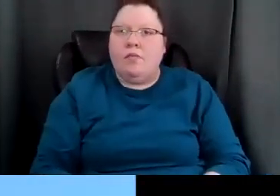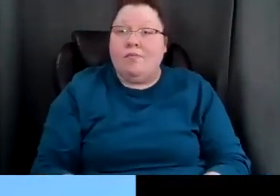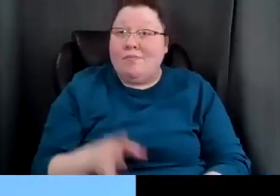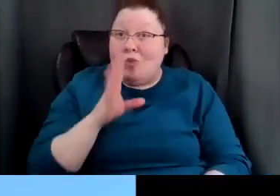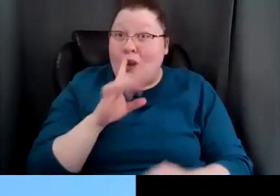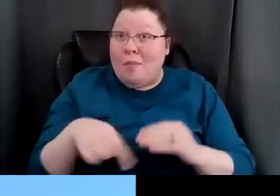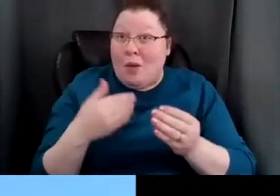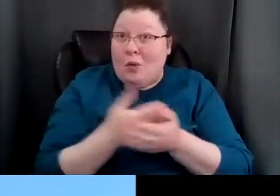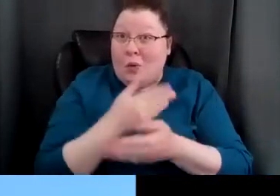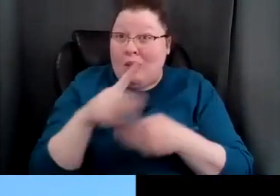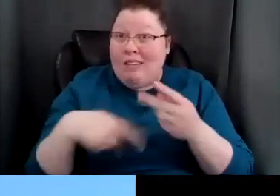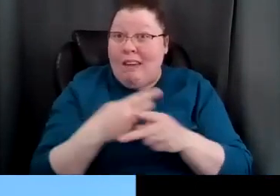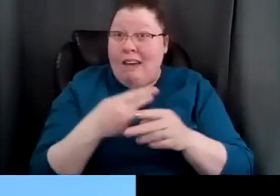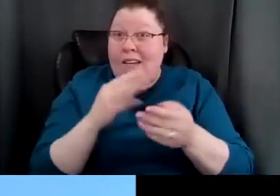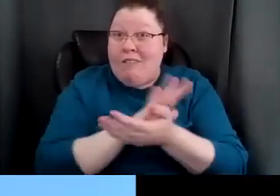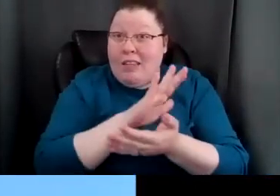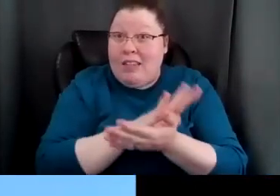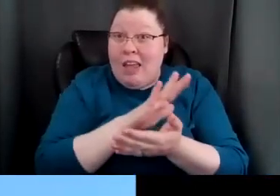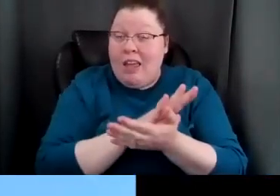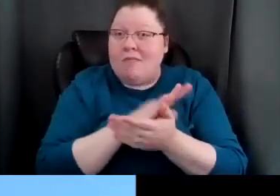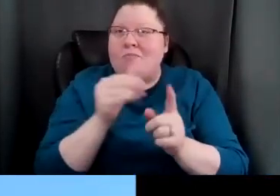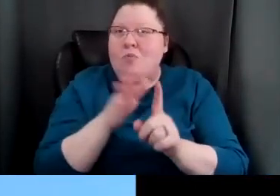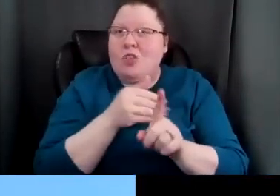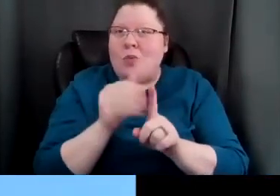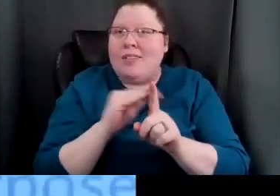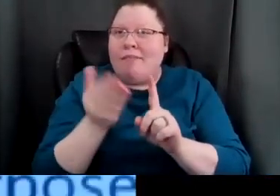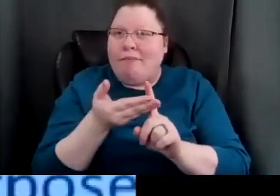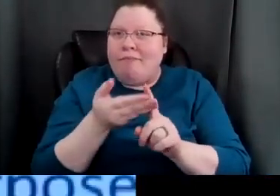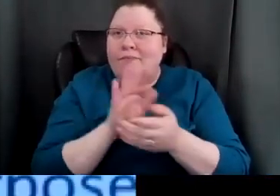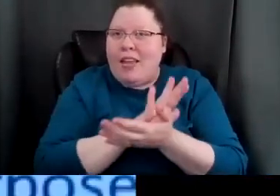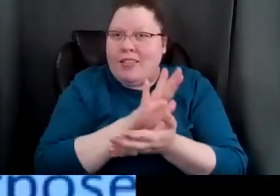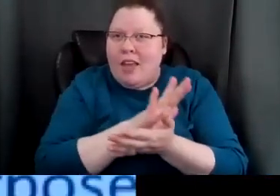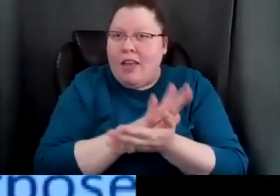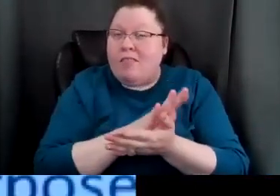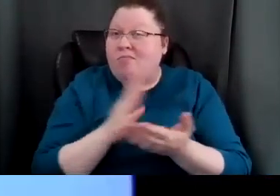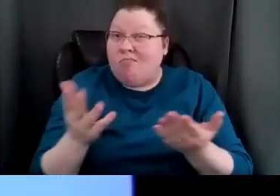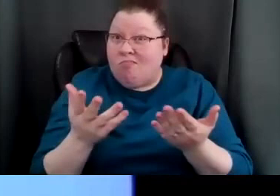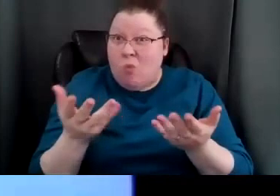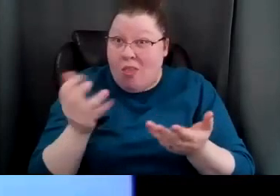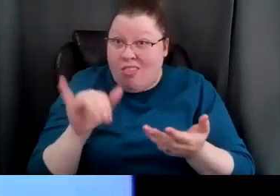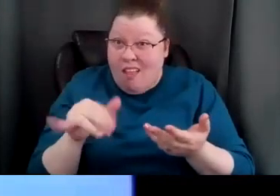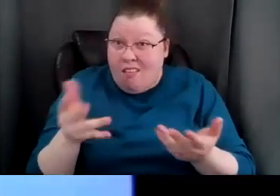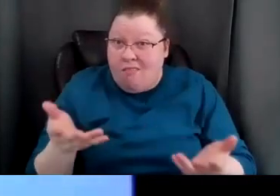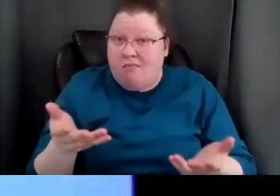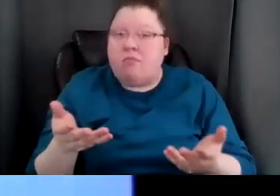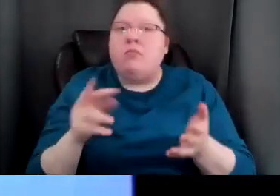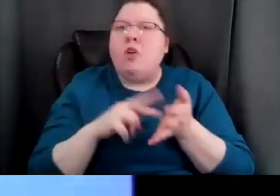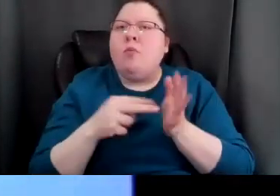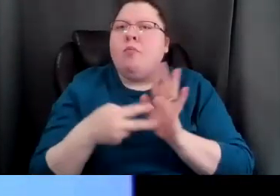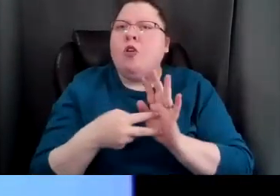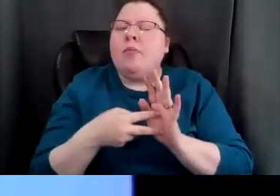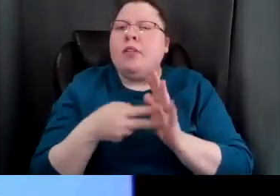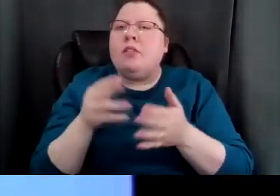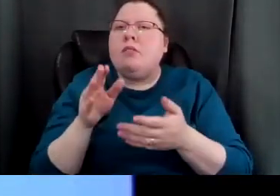Let's talk about a new kind of essay now, persuasive essays. And just what are those? The purpose of a